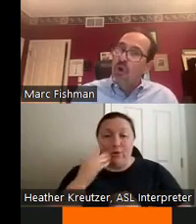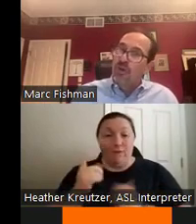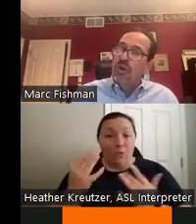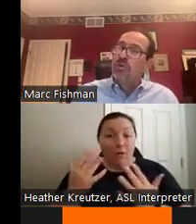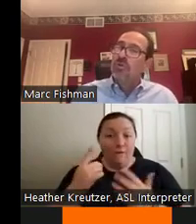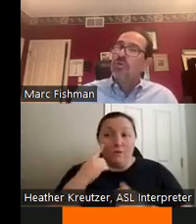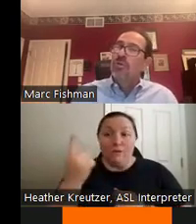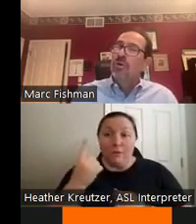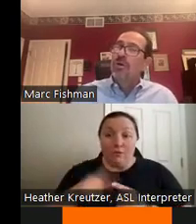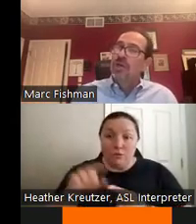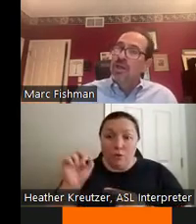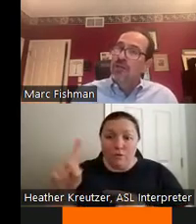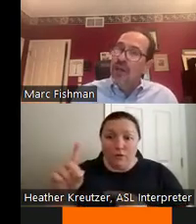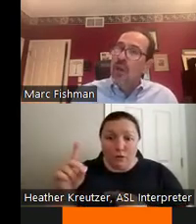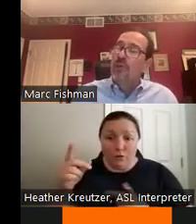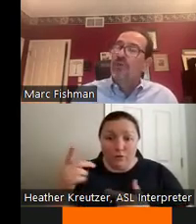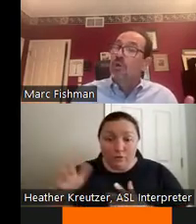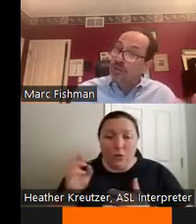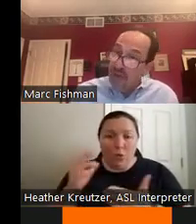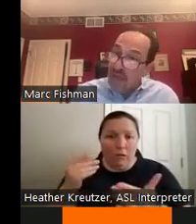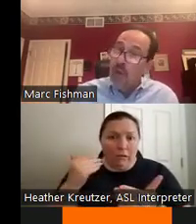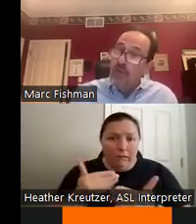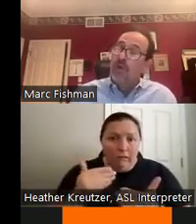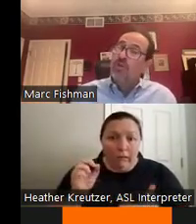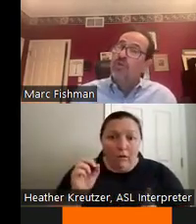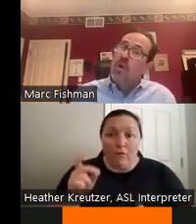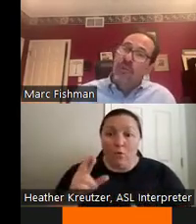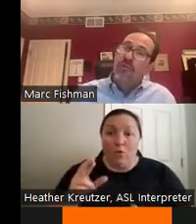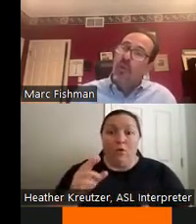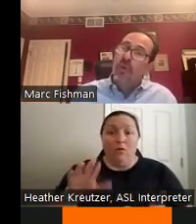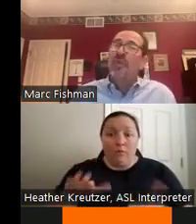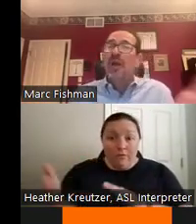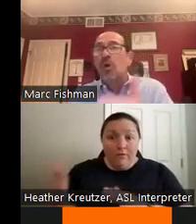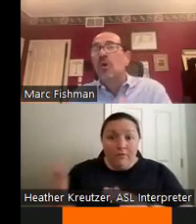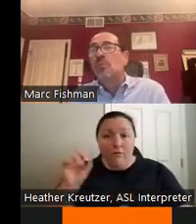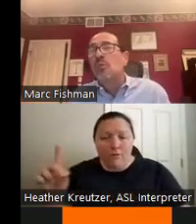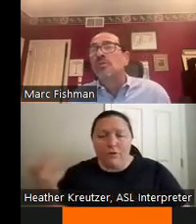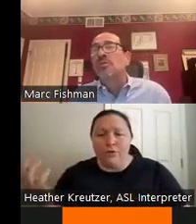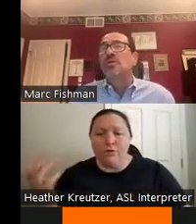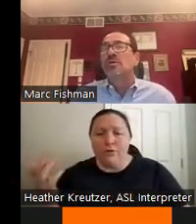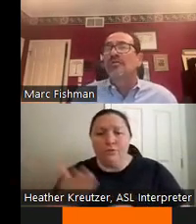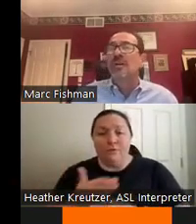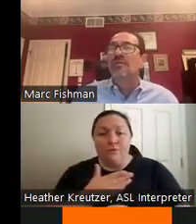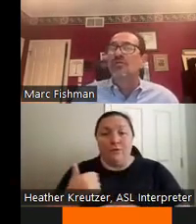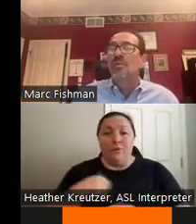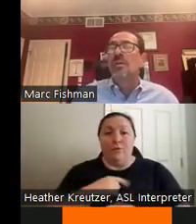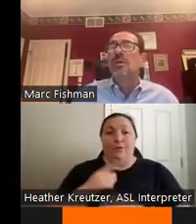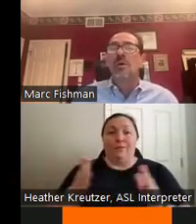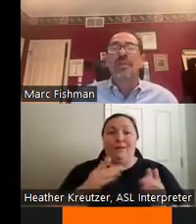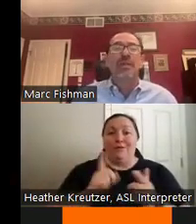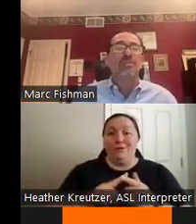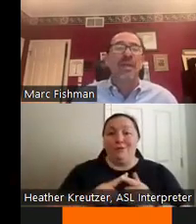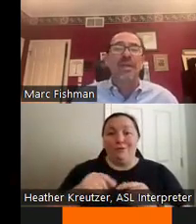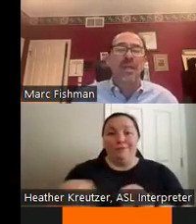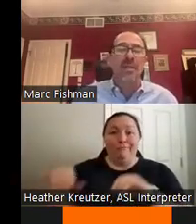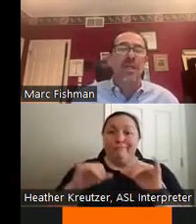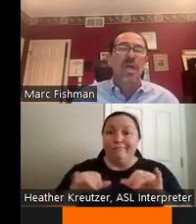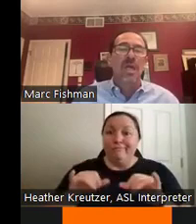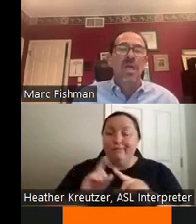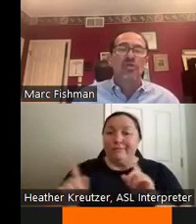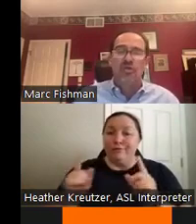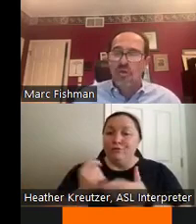somebody to have an overdose, a near fatal overdose, a fatal overdose, before we think we're going to move to definitive treatment? No, that doesn't